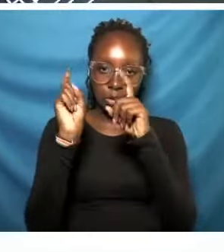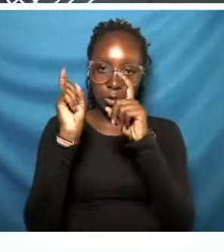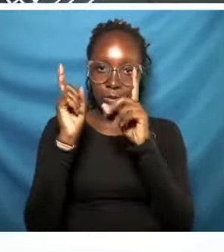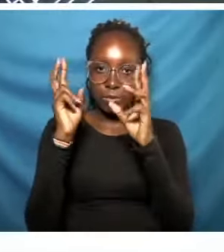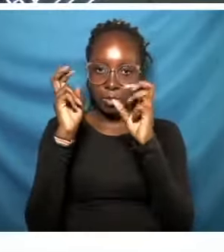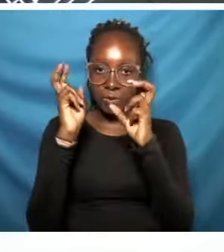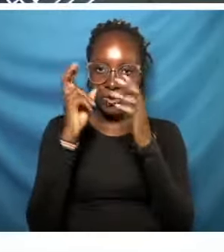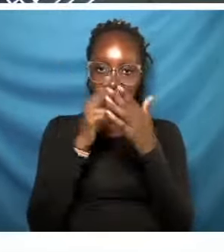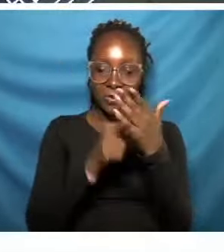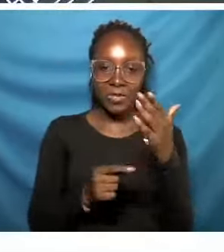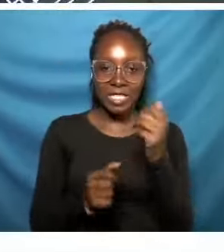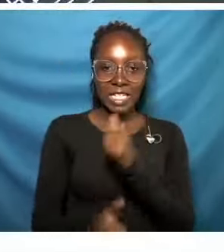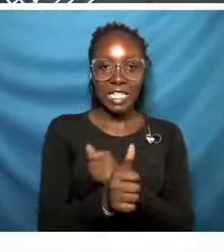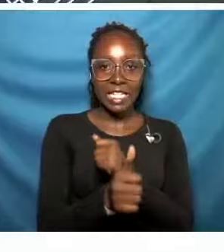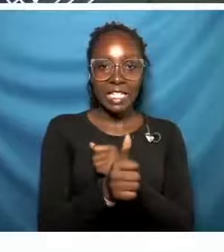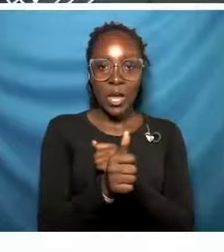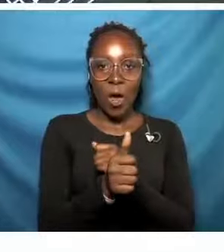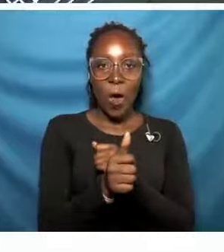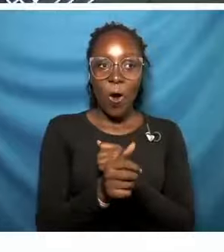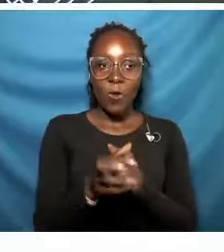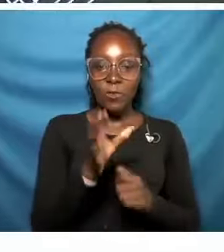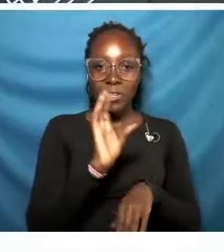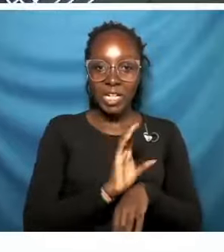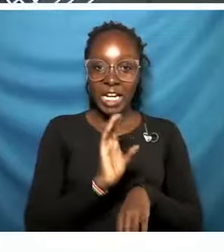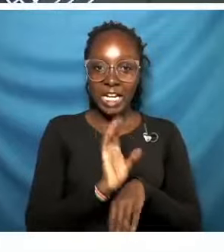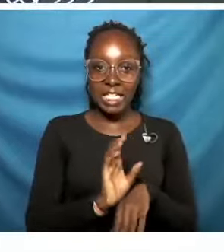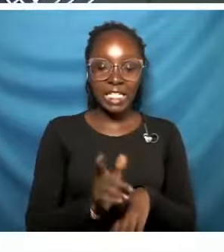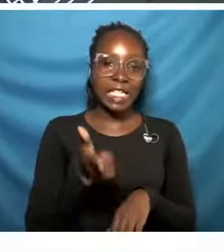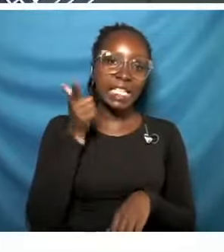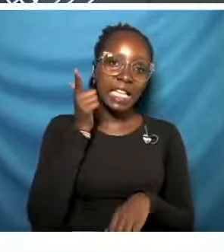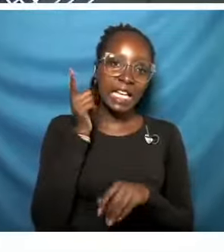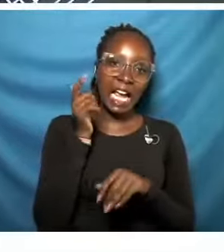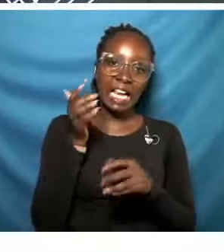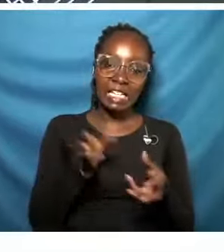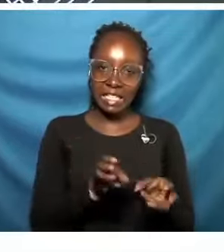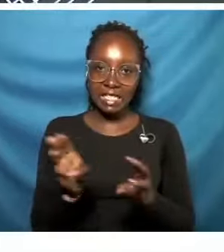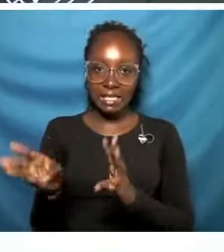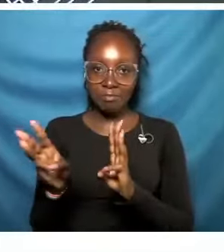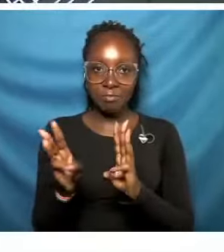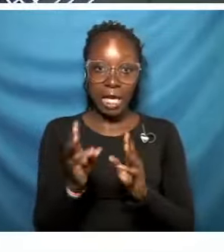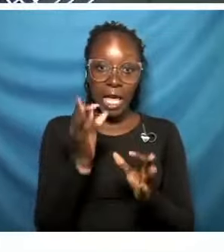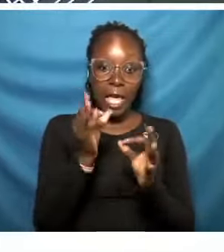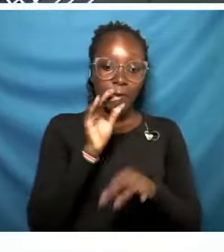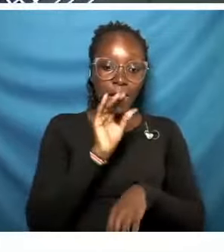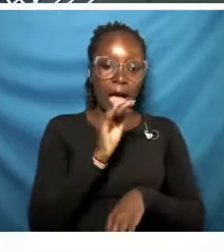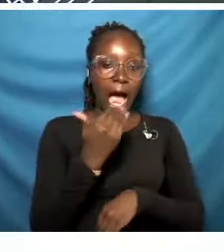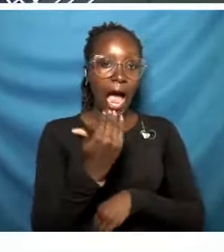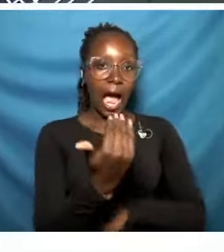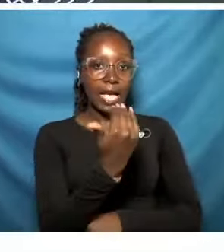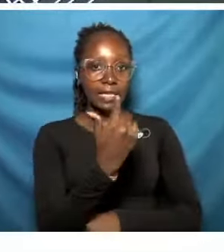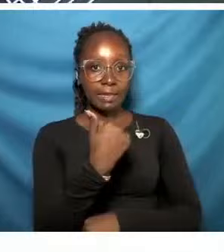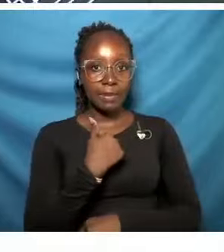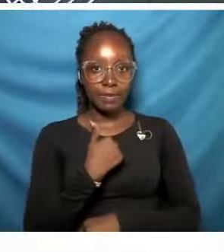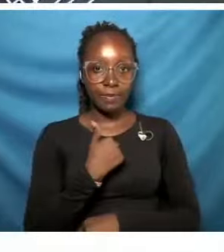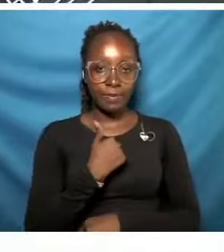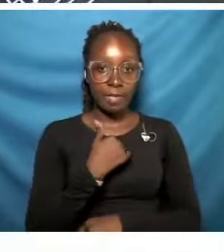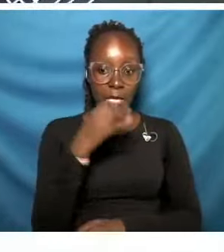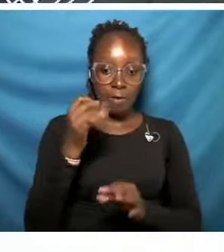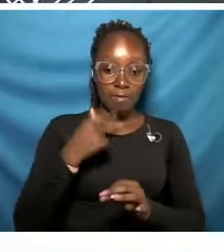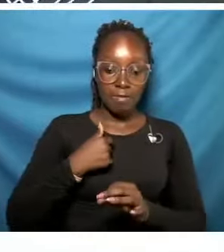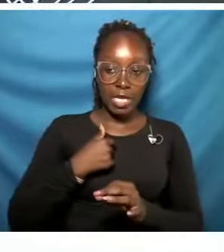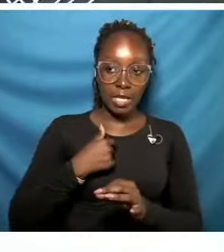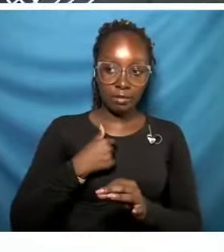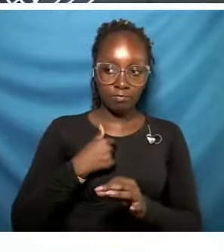religious legalism. If you asked me, if I was a journalist like some of you, to give